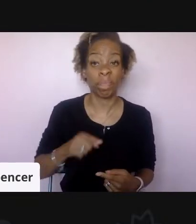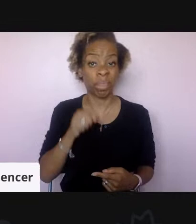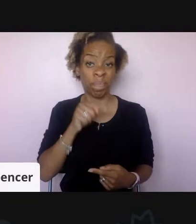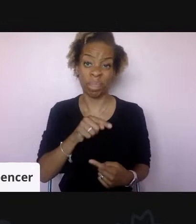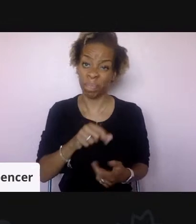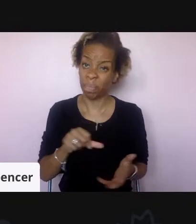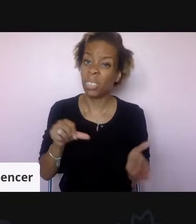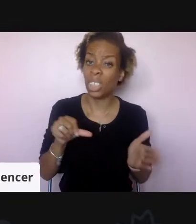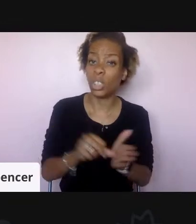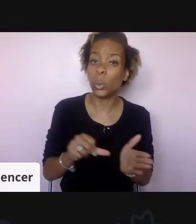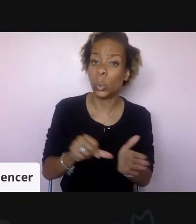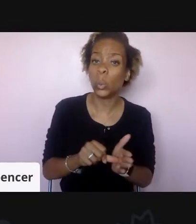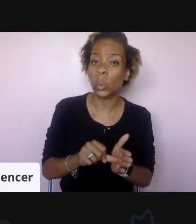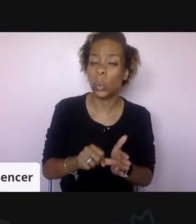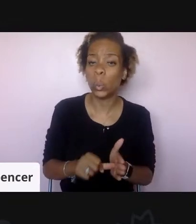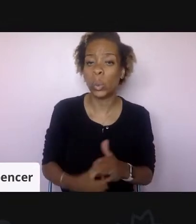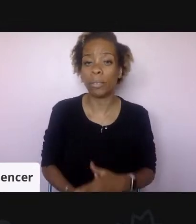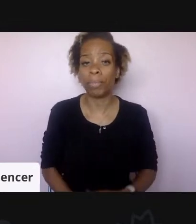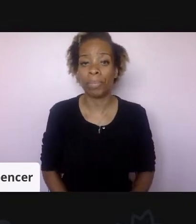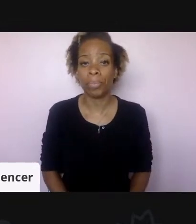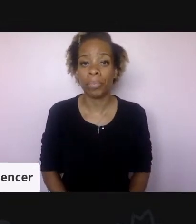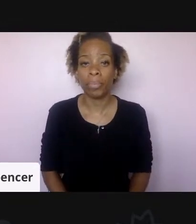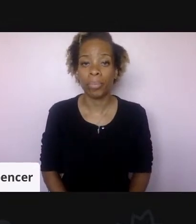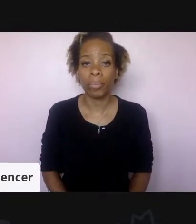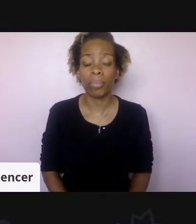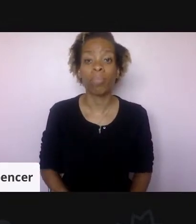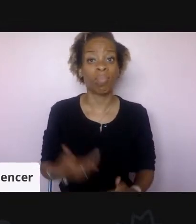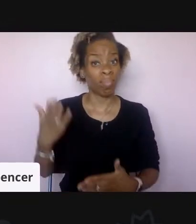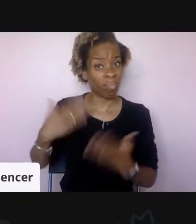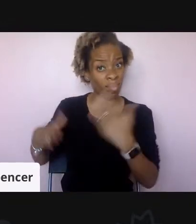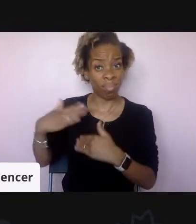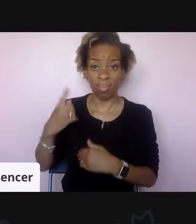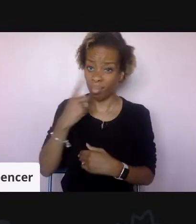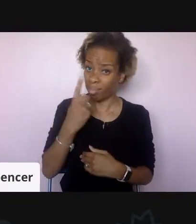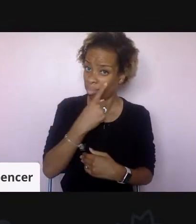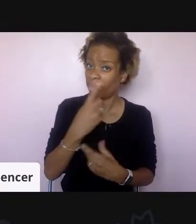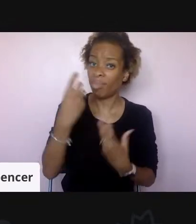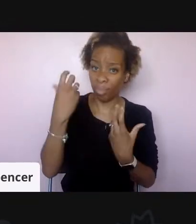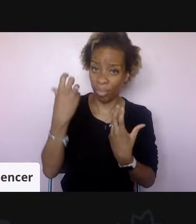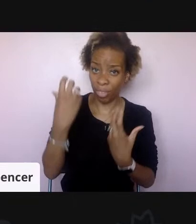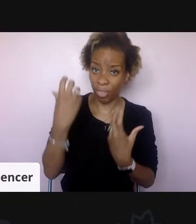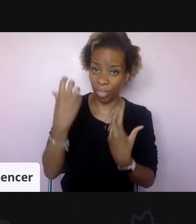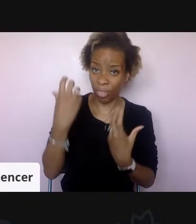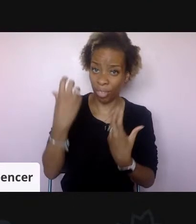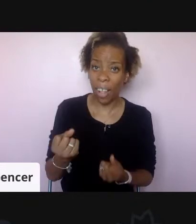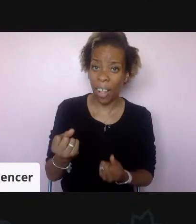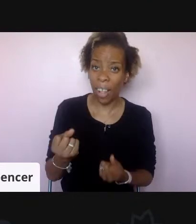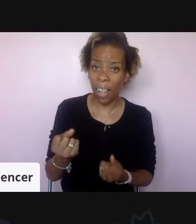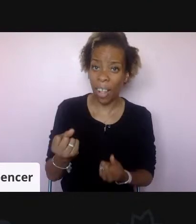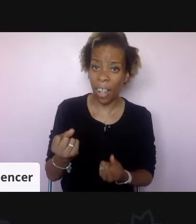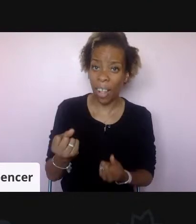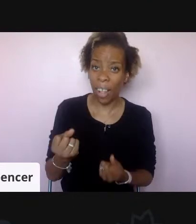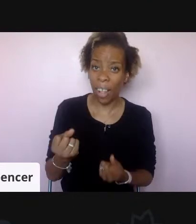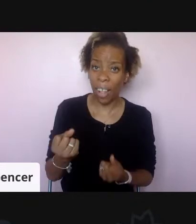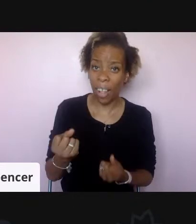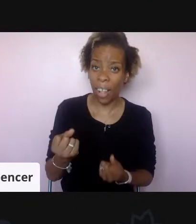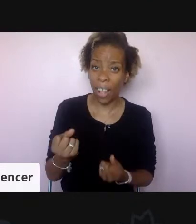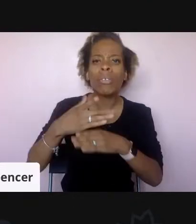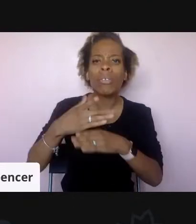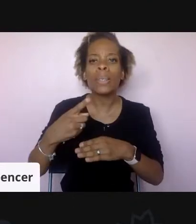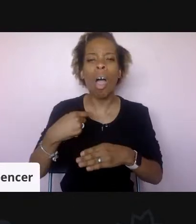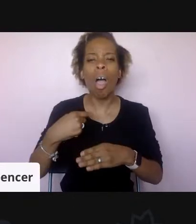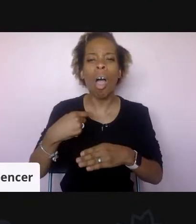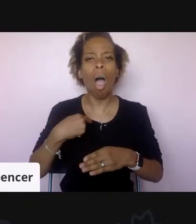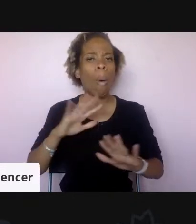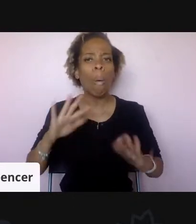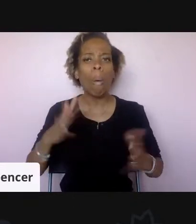presents a real issue as a historical one where employers might say, well, we don't have any of them